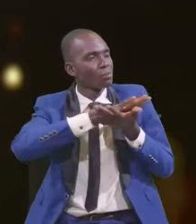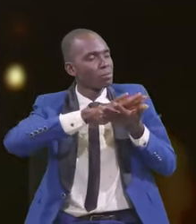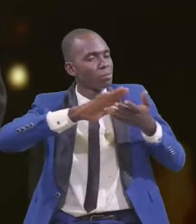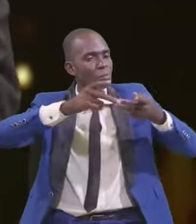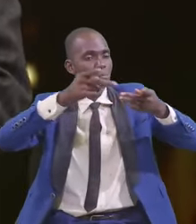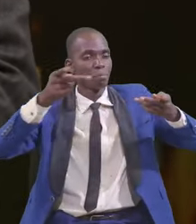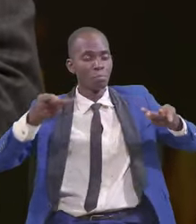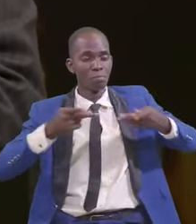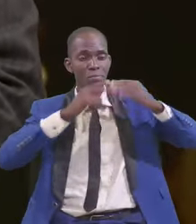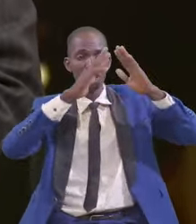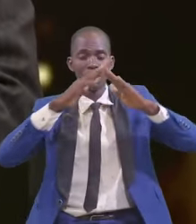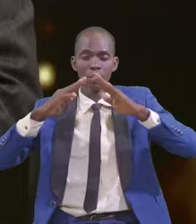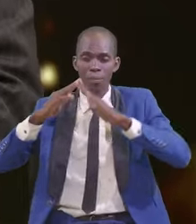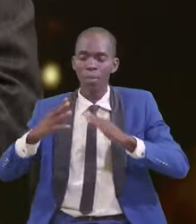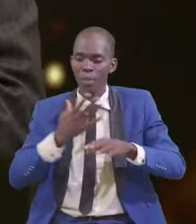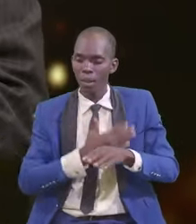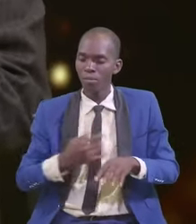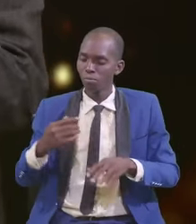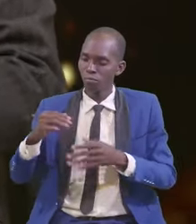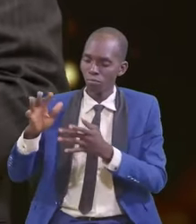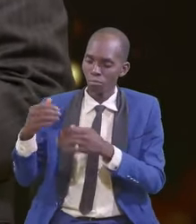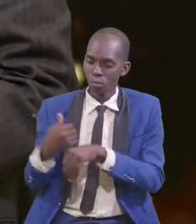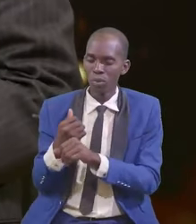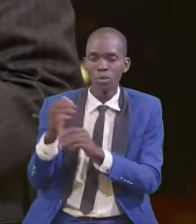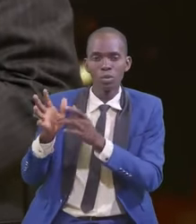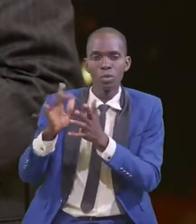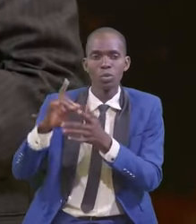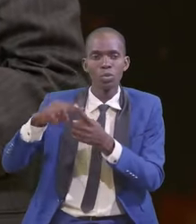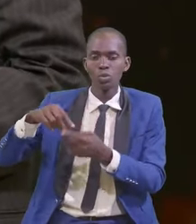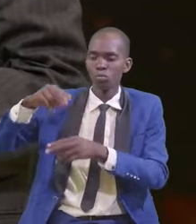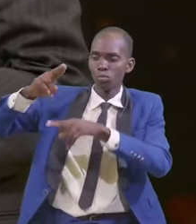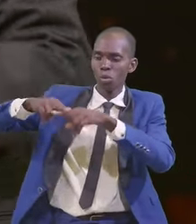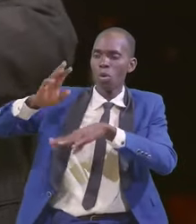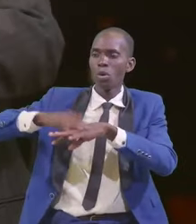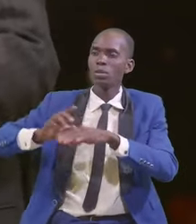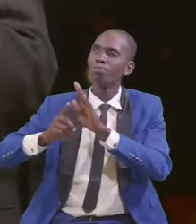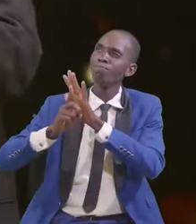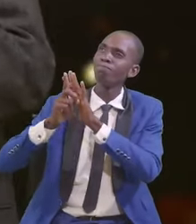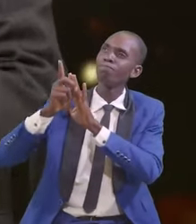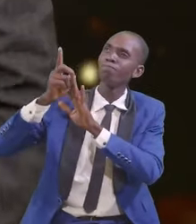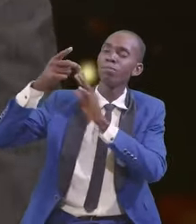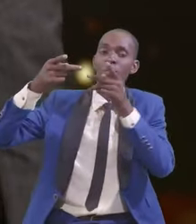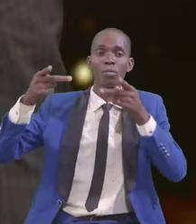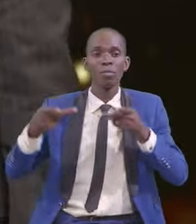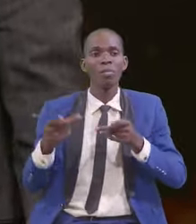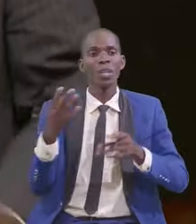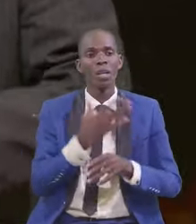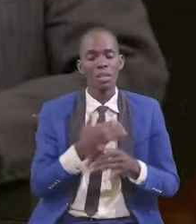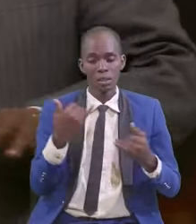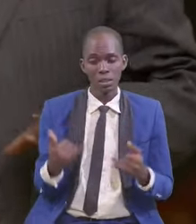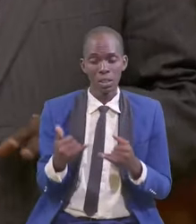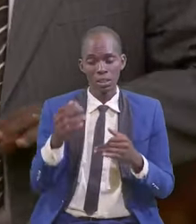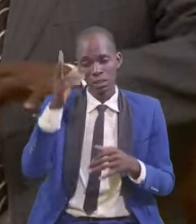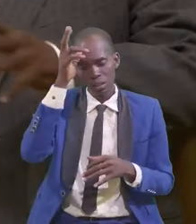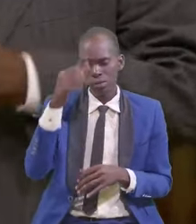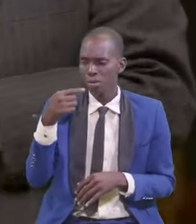him on The Pinacle of the temple verse 6 in verse six and said unto him